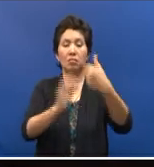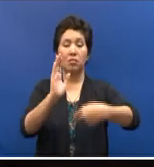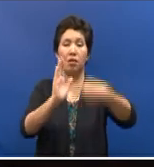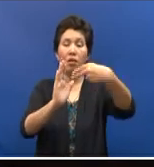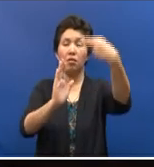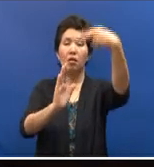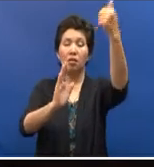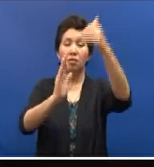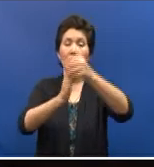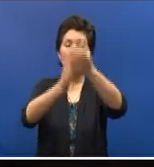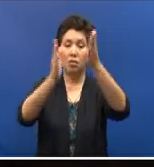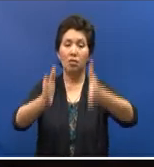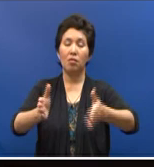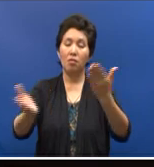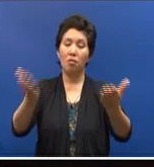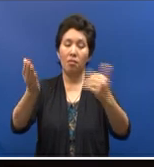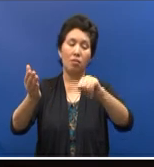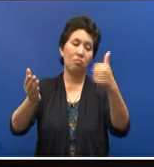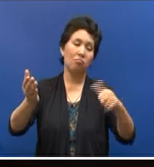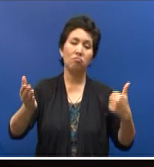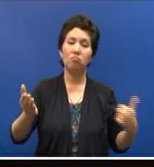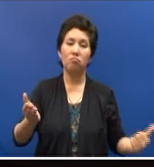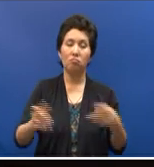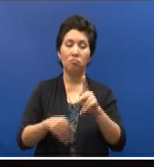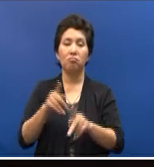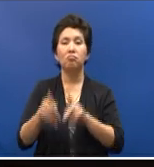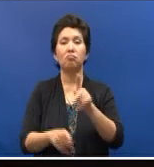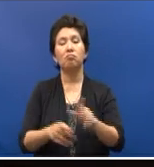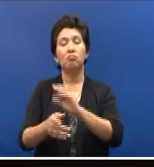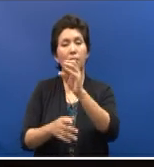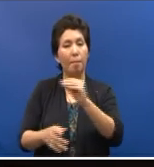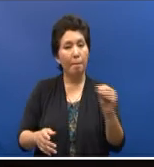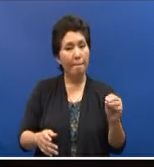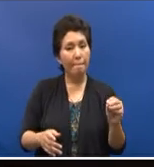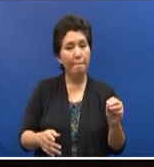in the society compared to the other people. And then